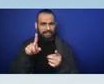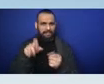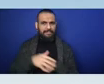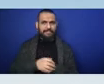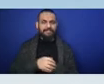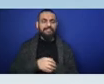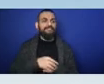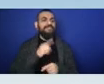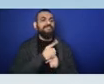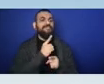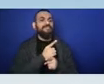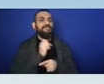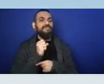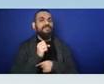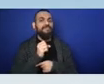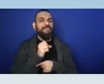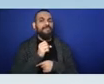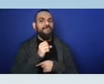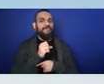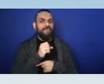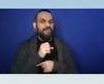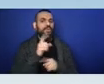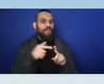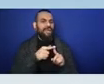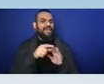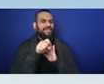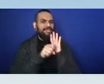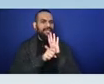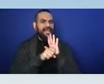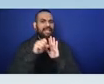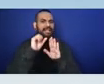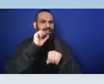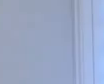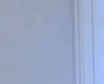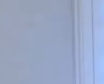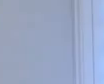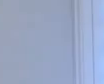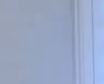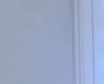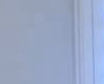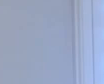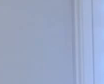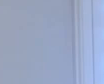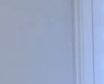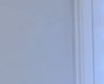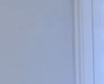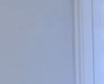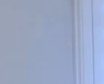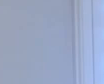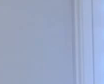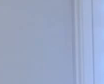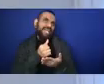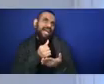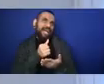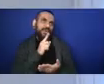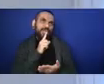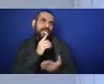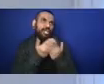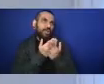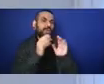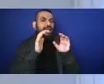are working to expedite that. Is that true for all districts? What can you share with Leticia and with all educators on the